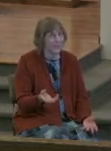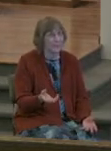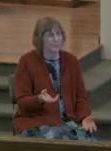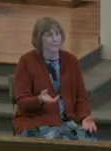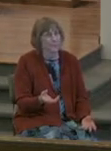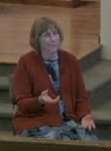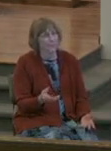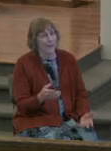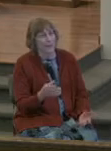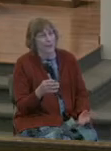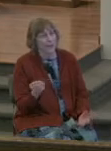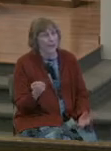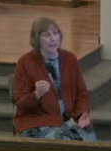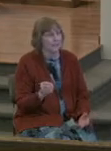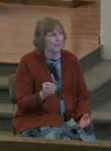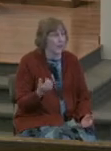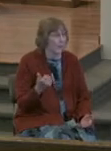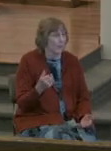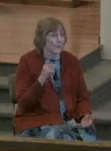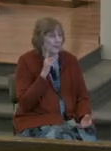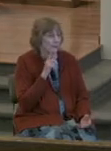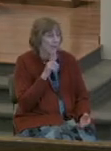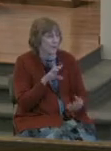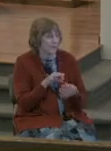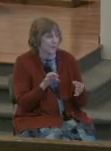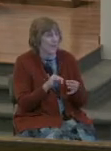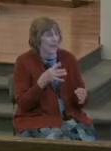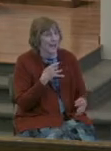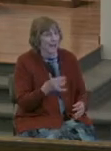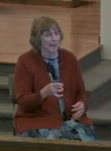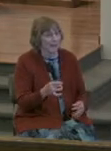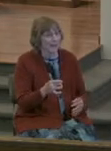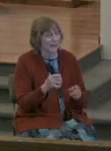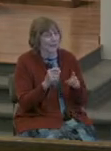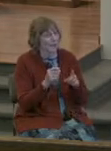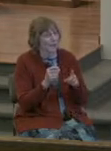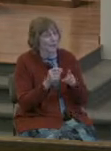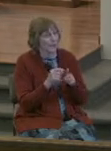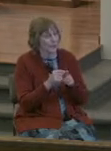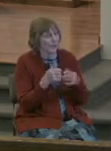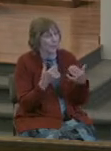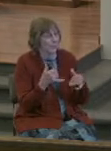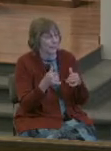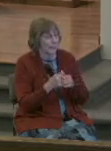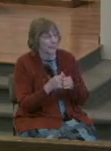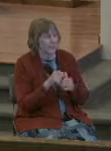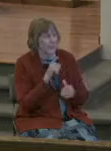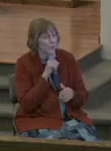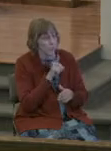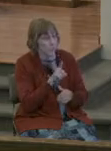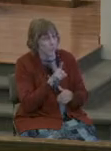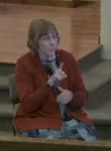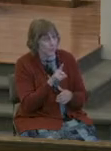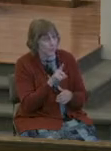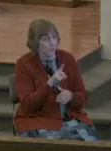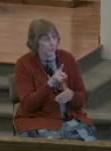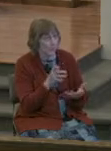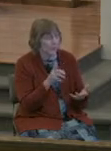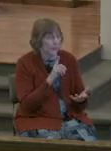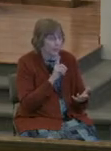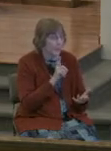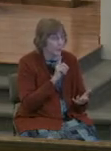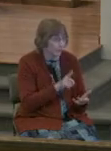And otherwise, it's a false statement. I like how the word game won't play, that truth is relative, because it's not. There is